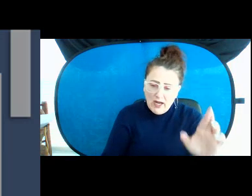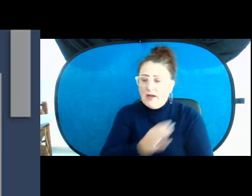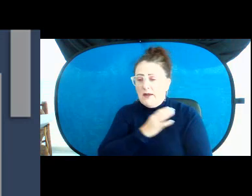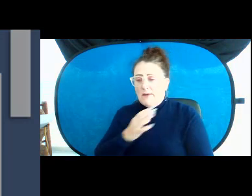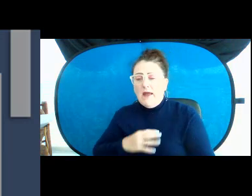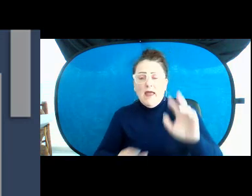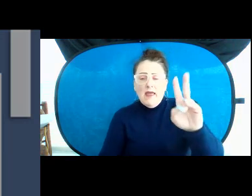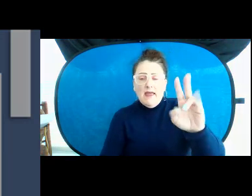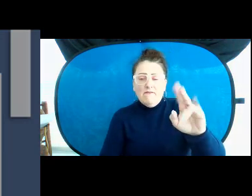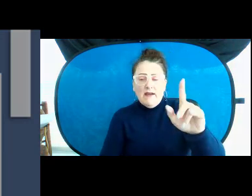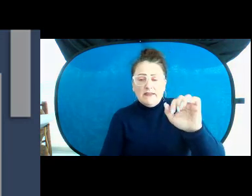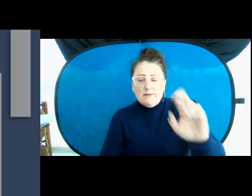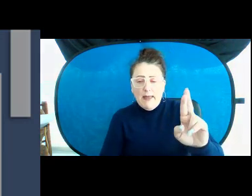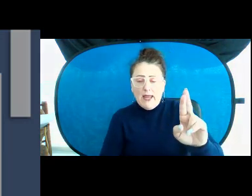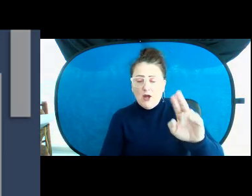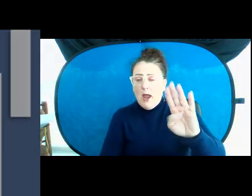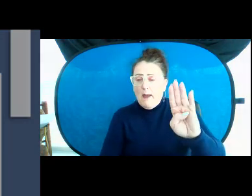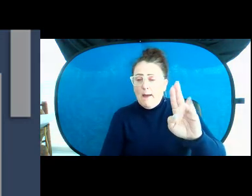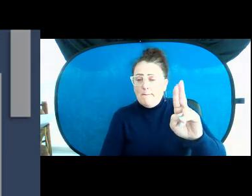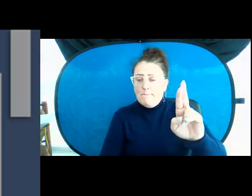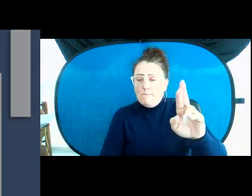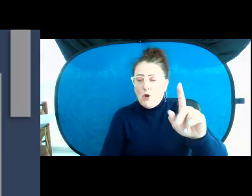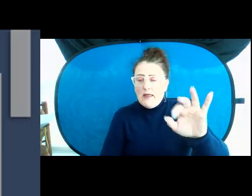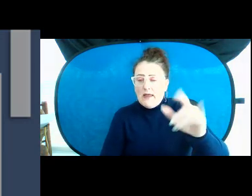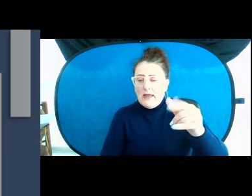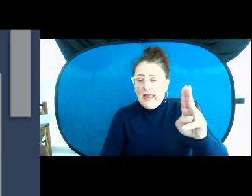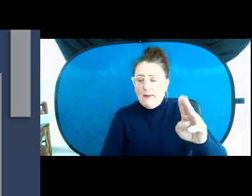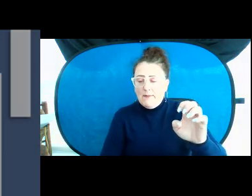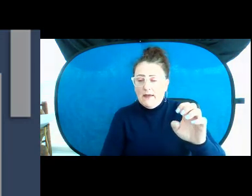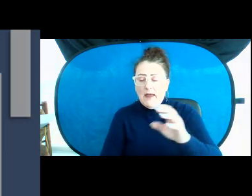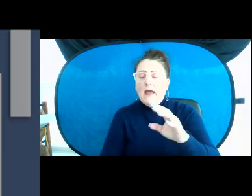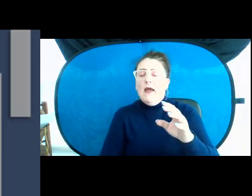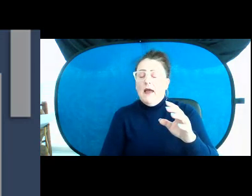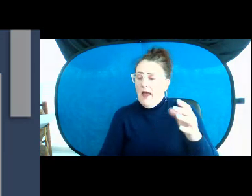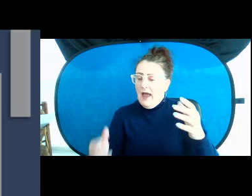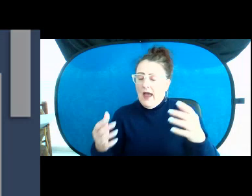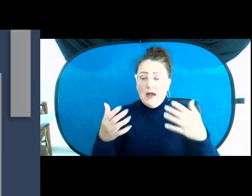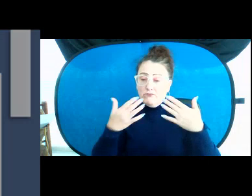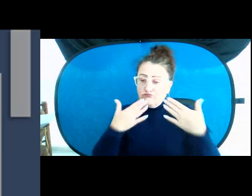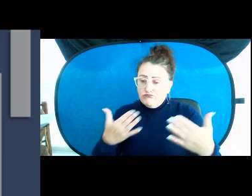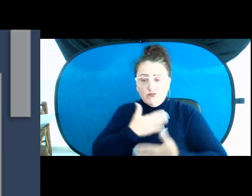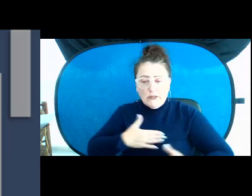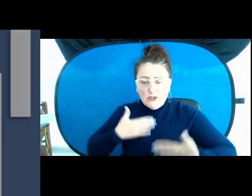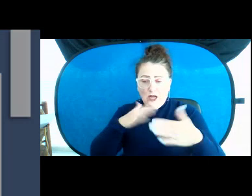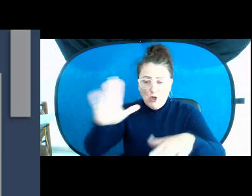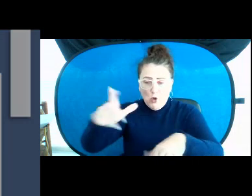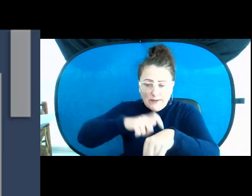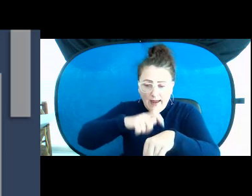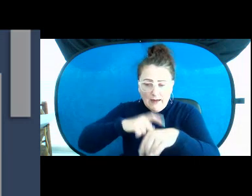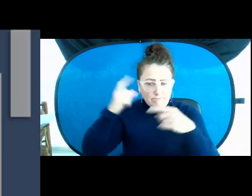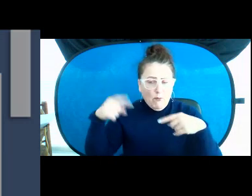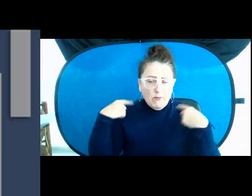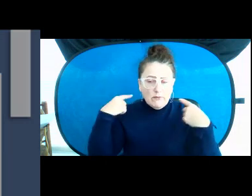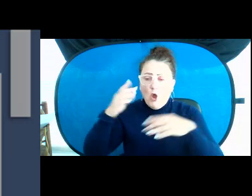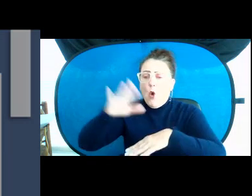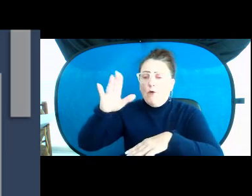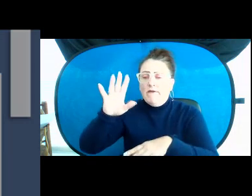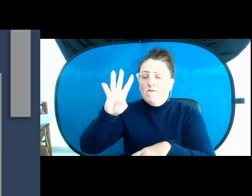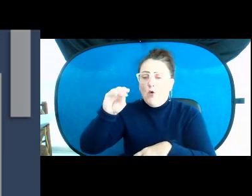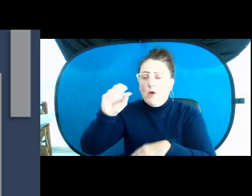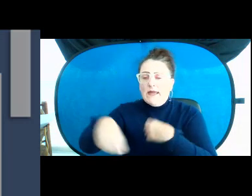of Burlingame and a Burlingame Council member since 2009. I appreciate your time. For over 40 years, this